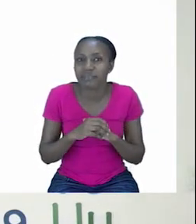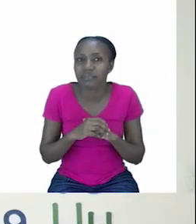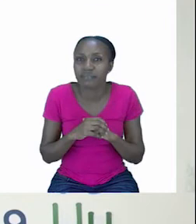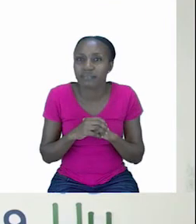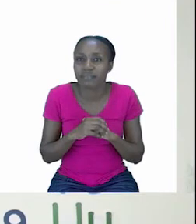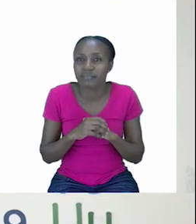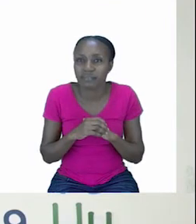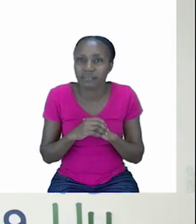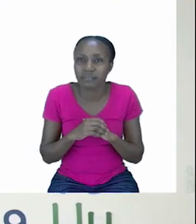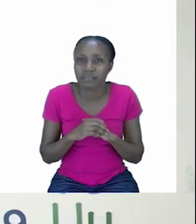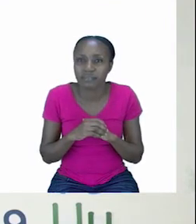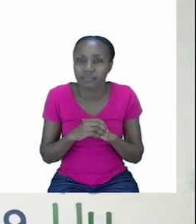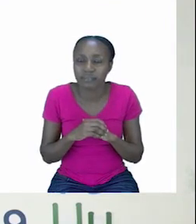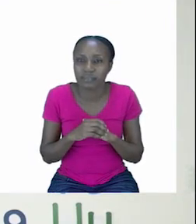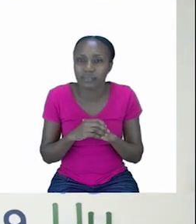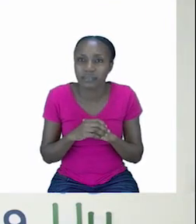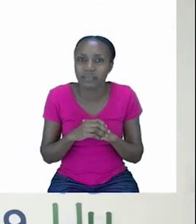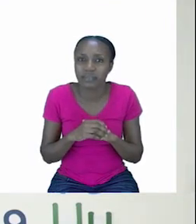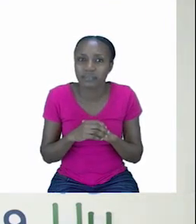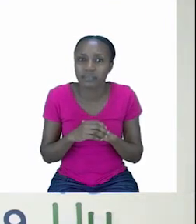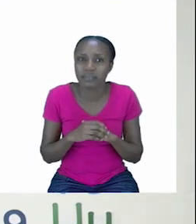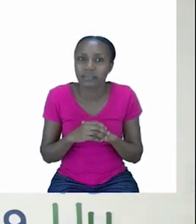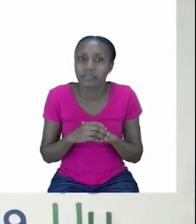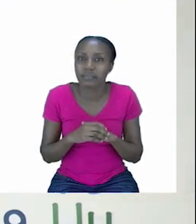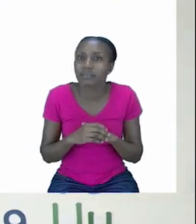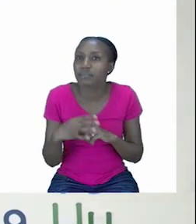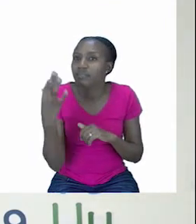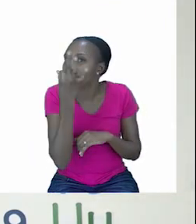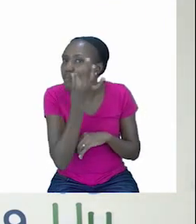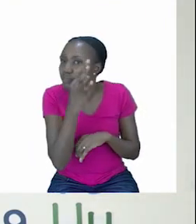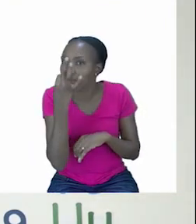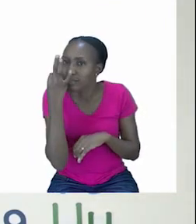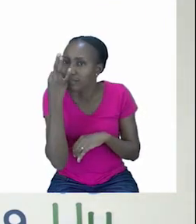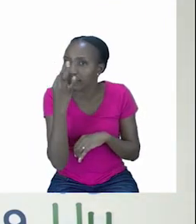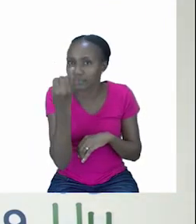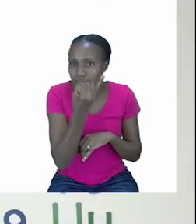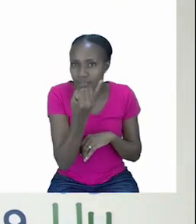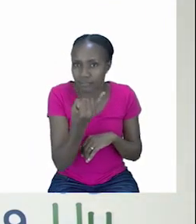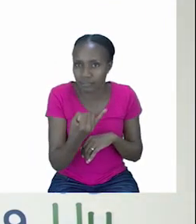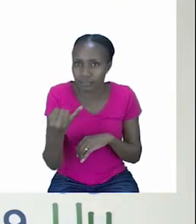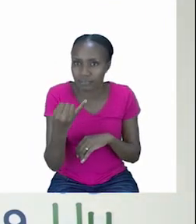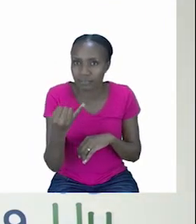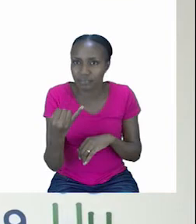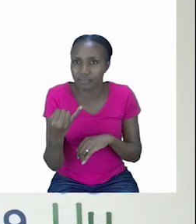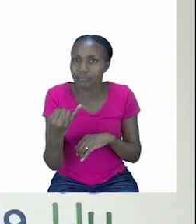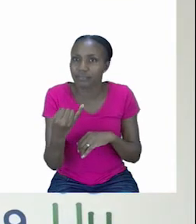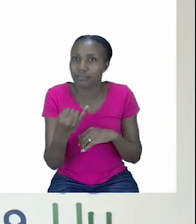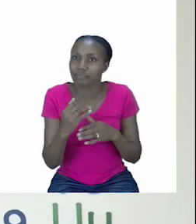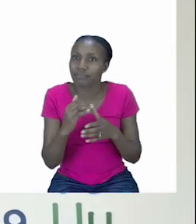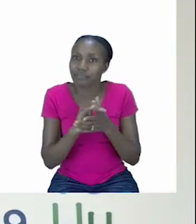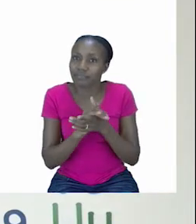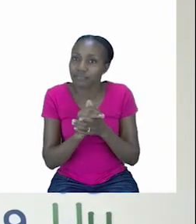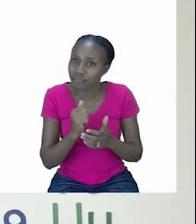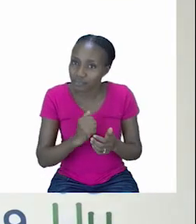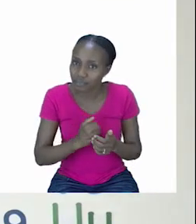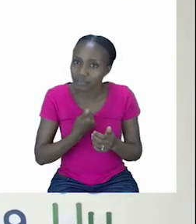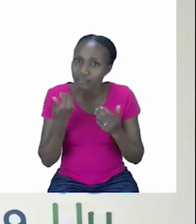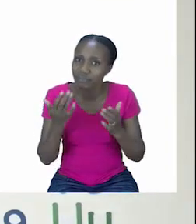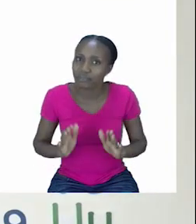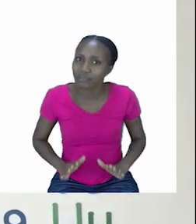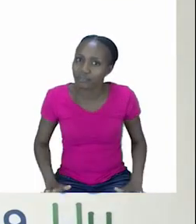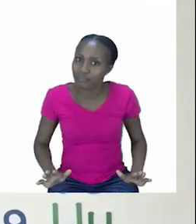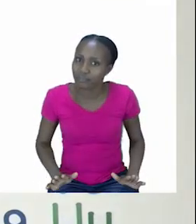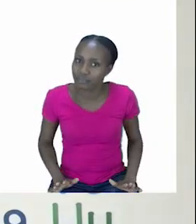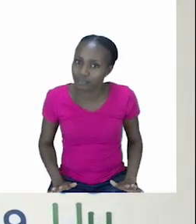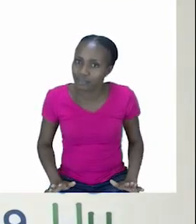Now I want to draw flowers because my friend is a girl. So I will use those dots